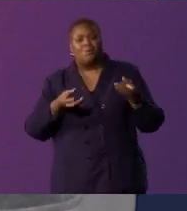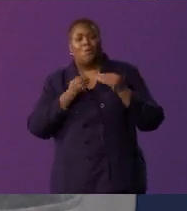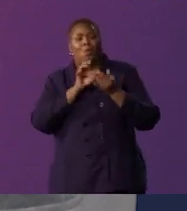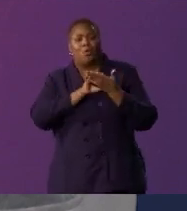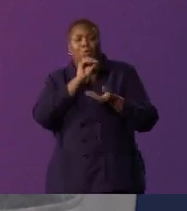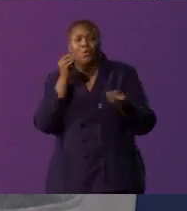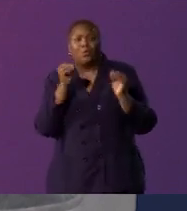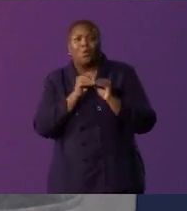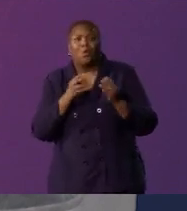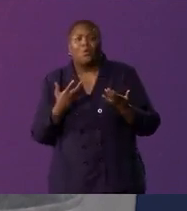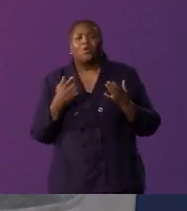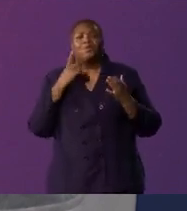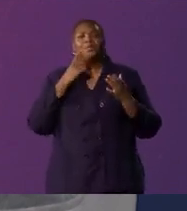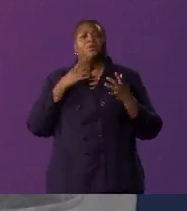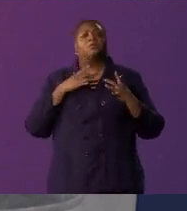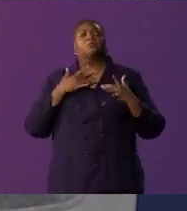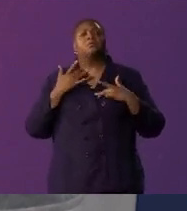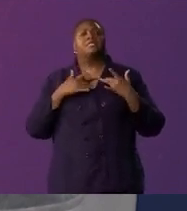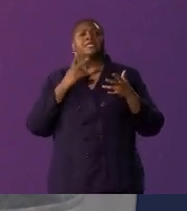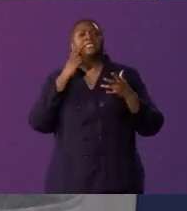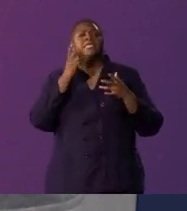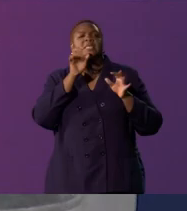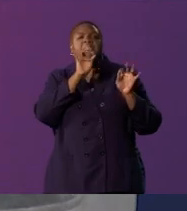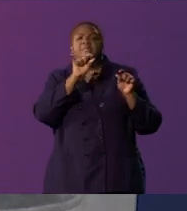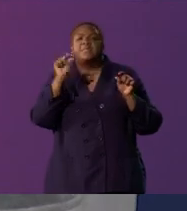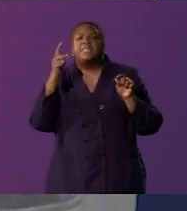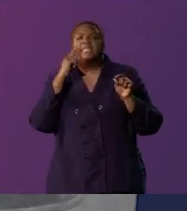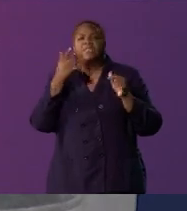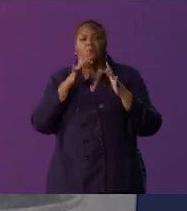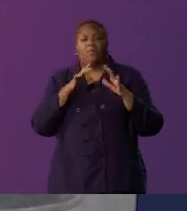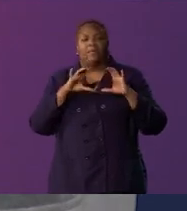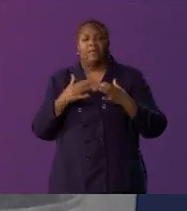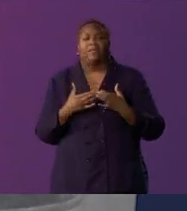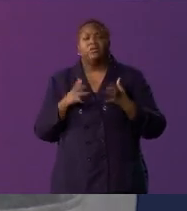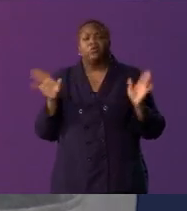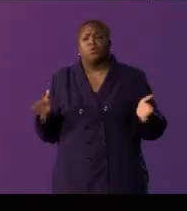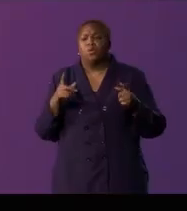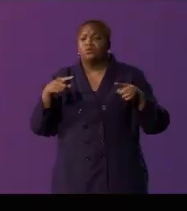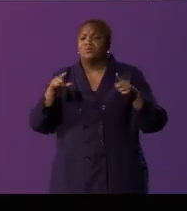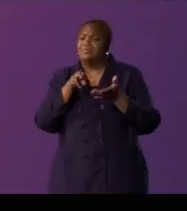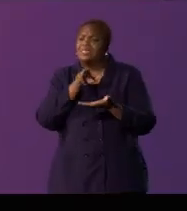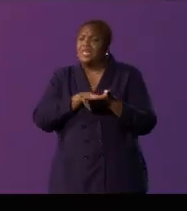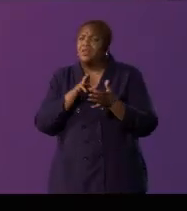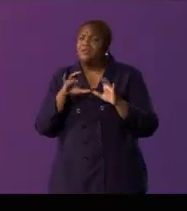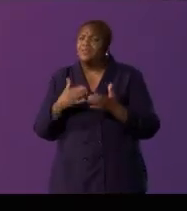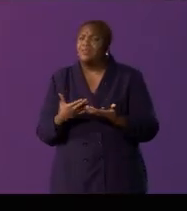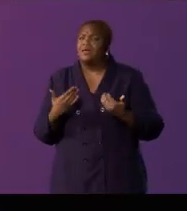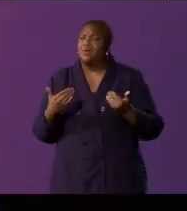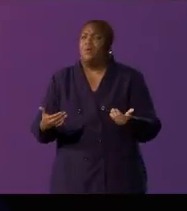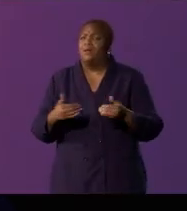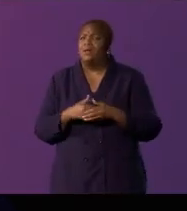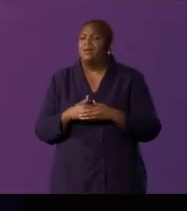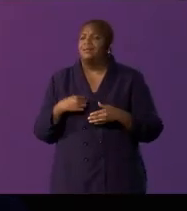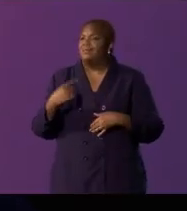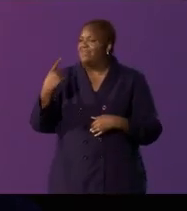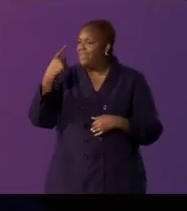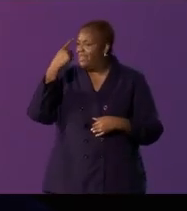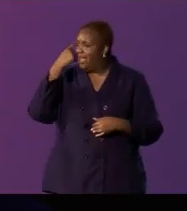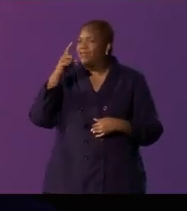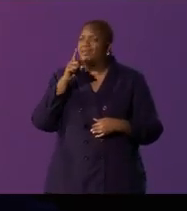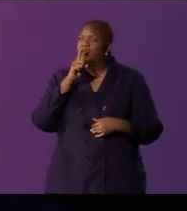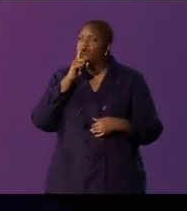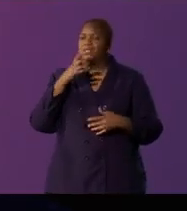excited by the little stuff that you see in these online courses. So I'd encourage all of you to go and sign up for these courses, because I think you're going to be